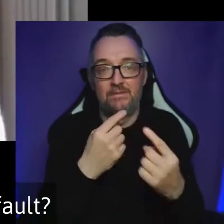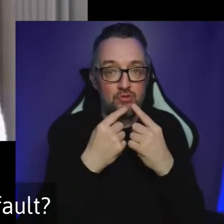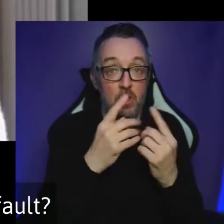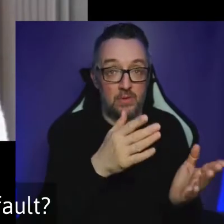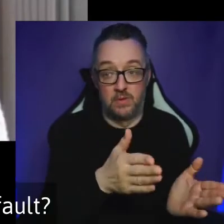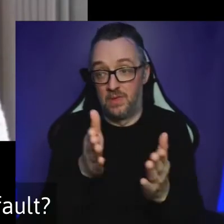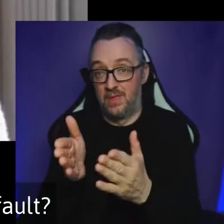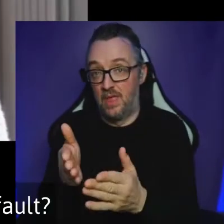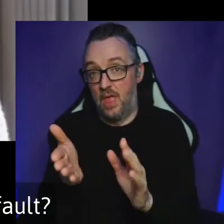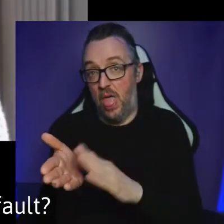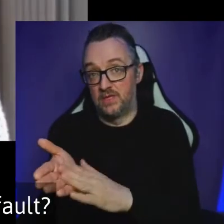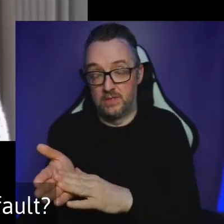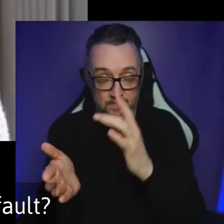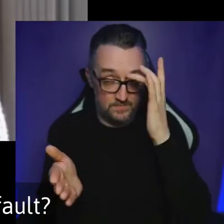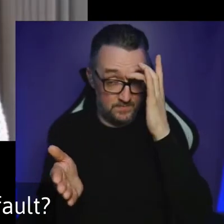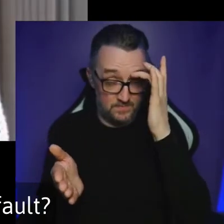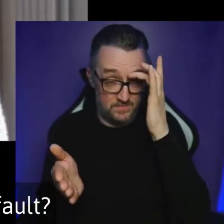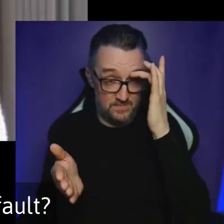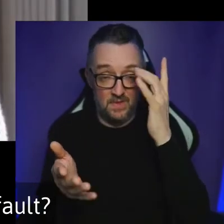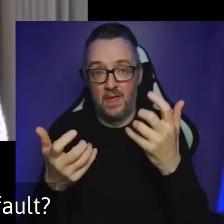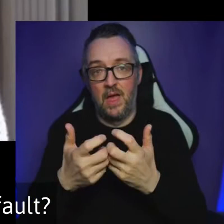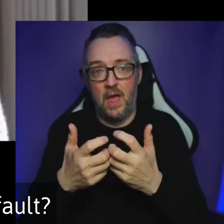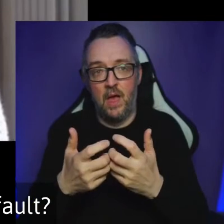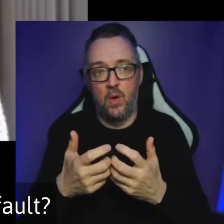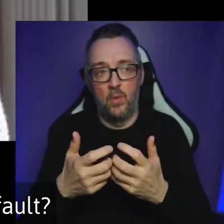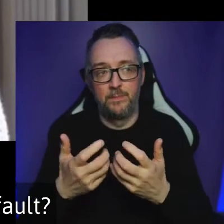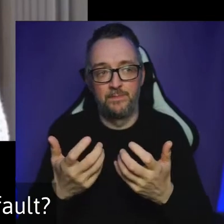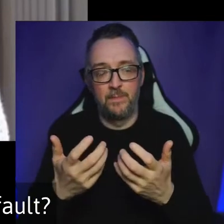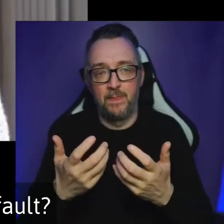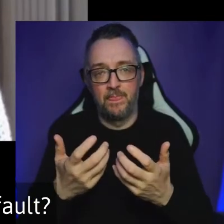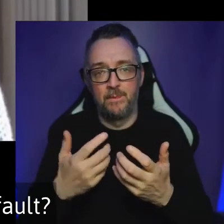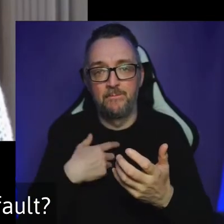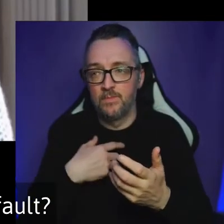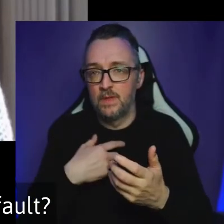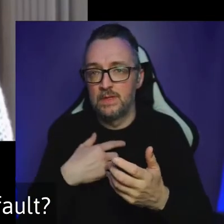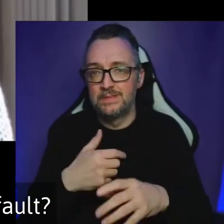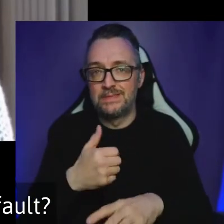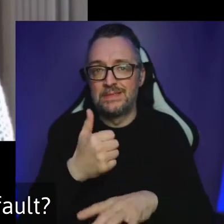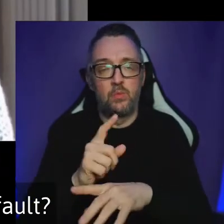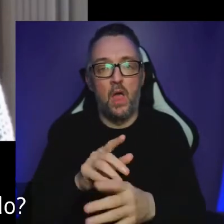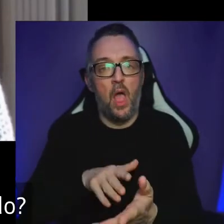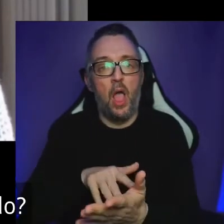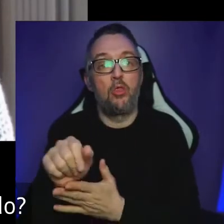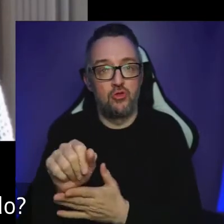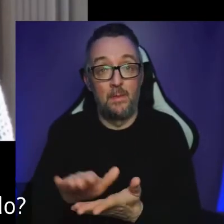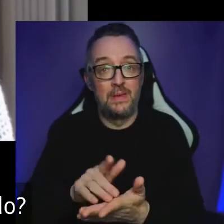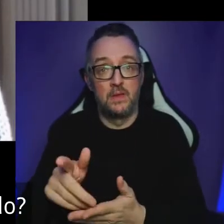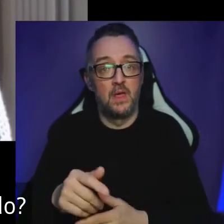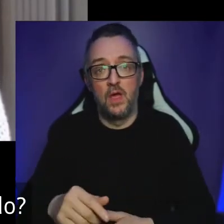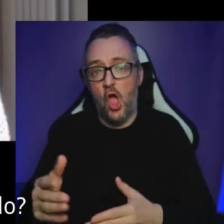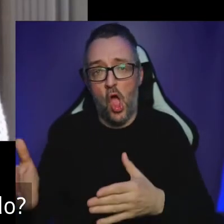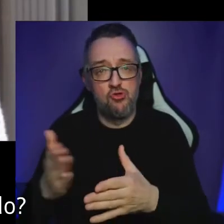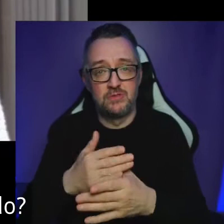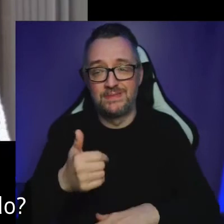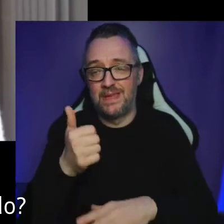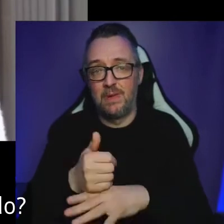it, is how do we build a culture that does this by default? So in terms